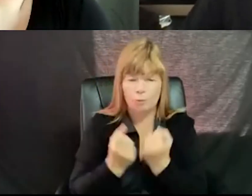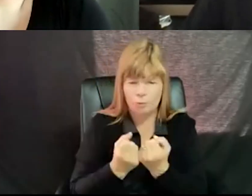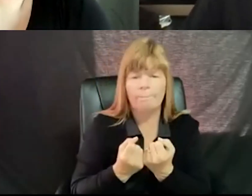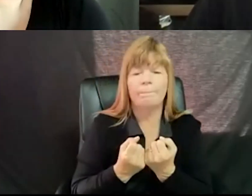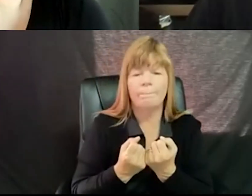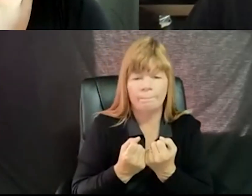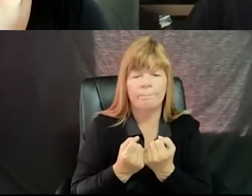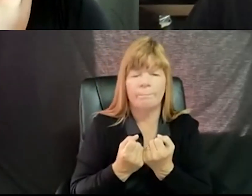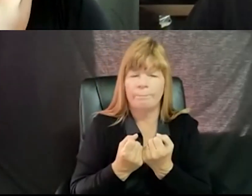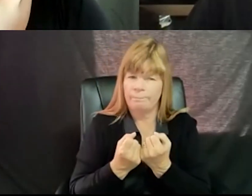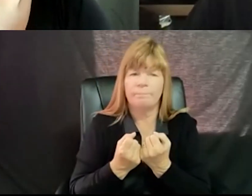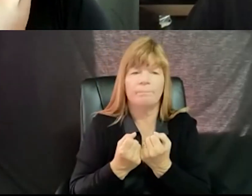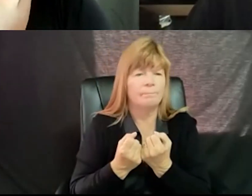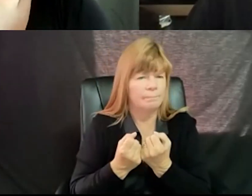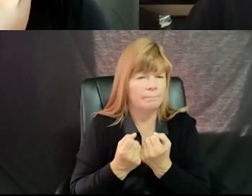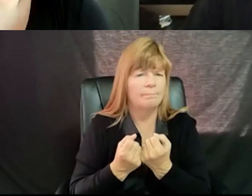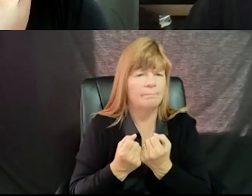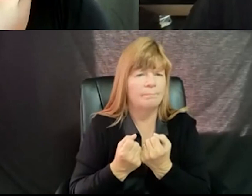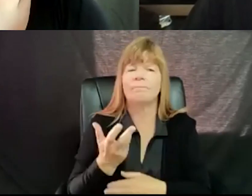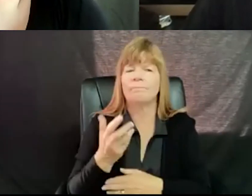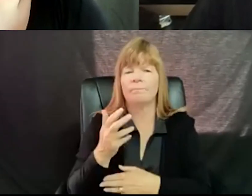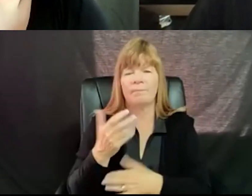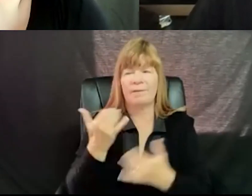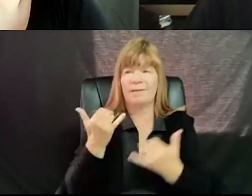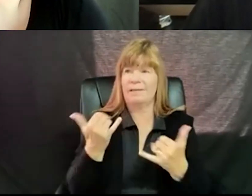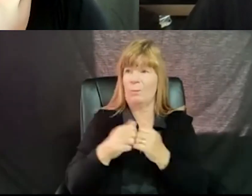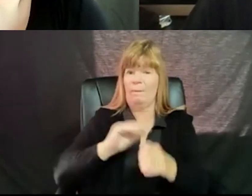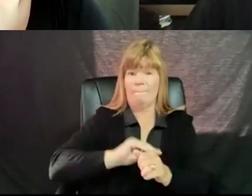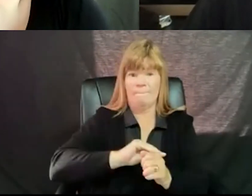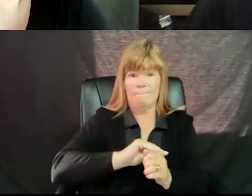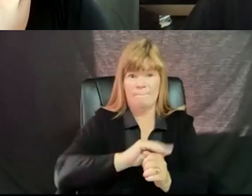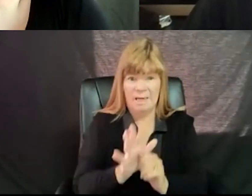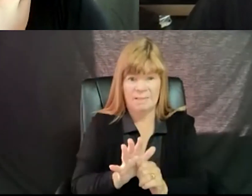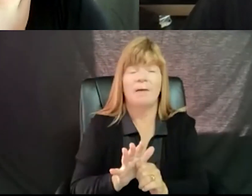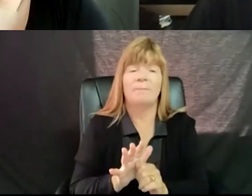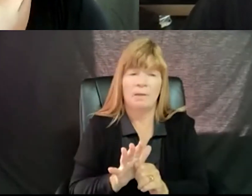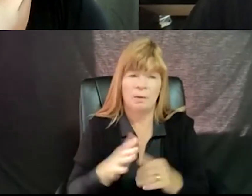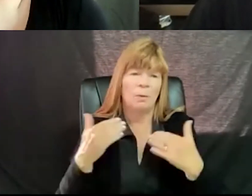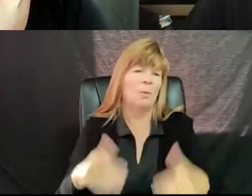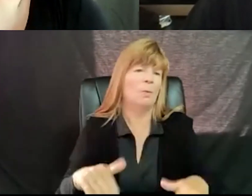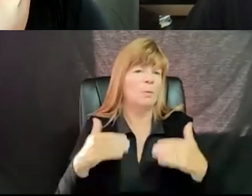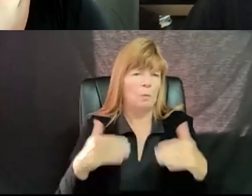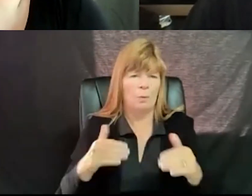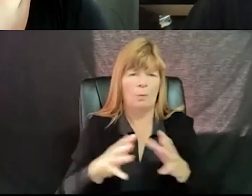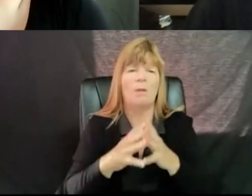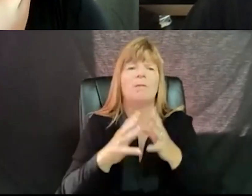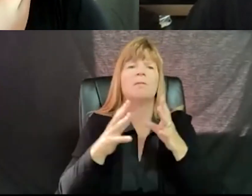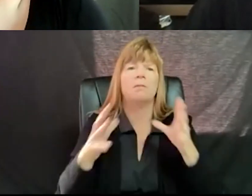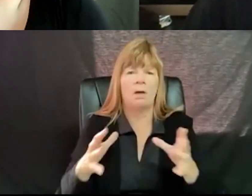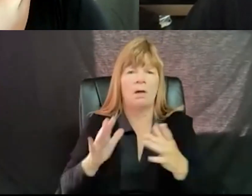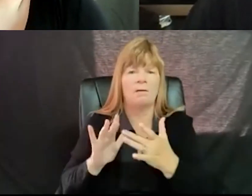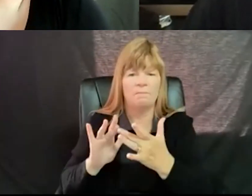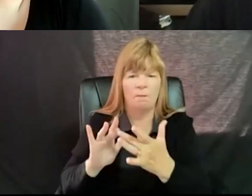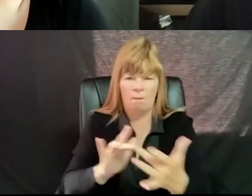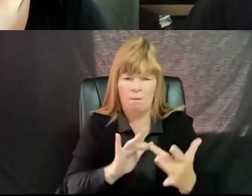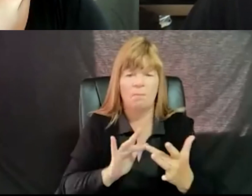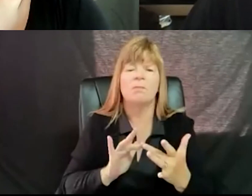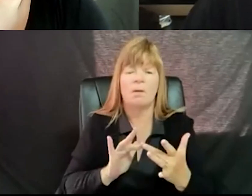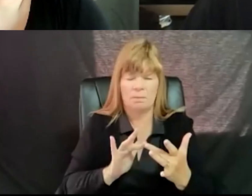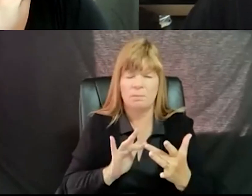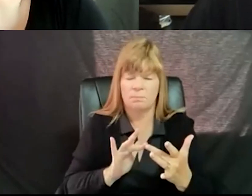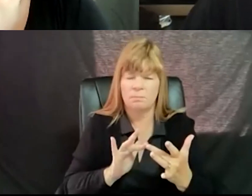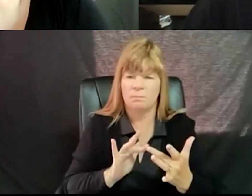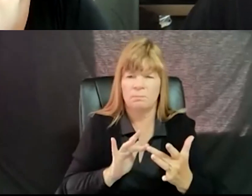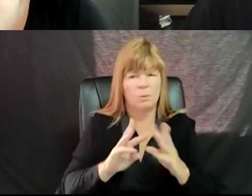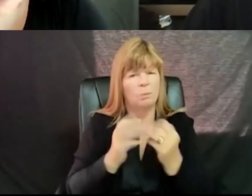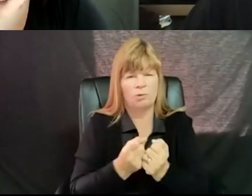is something that with the pandemic, there's been tons and tons of online workshops, which